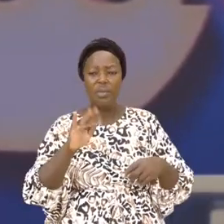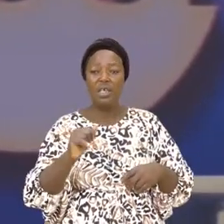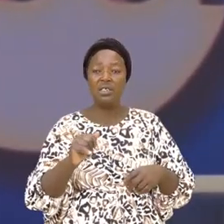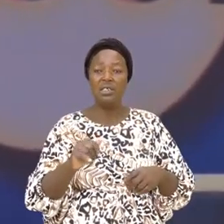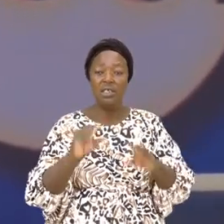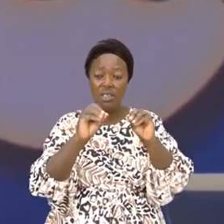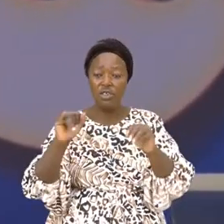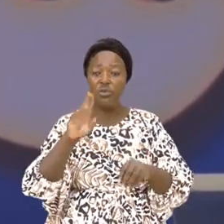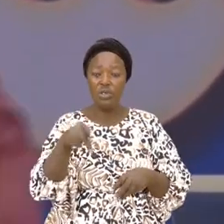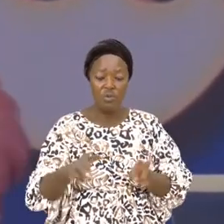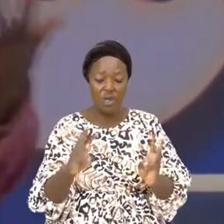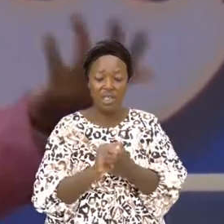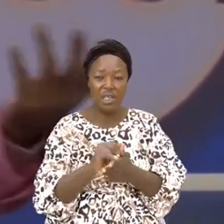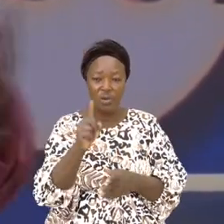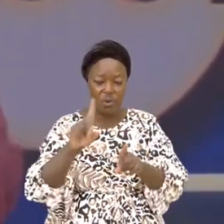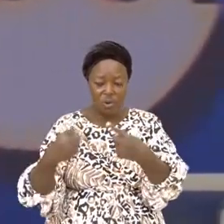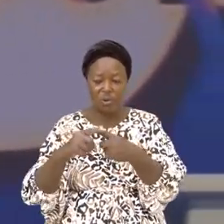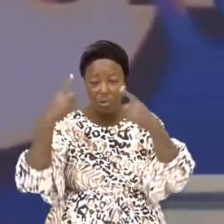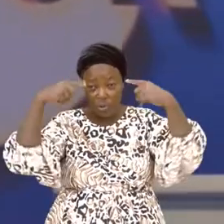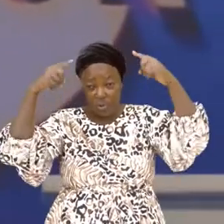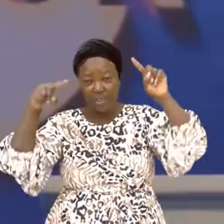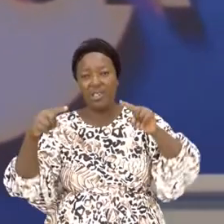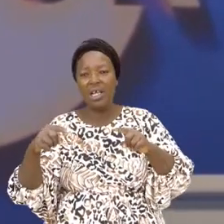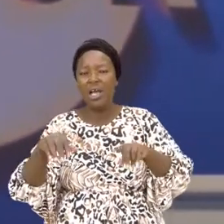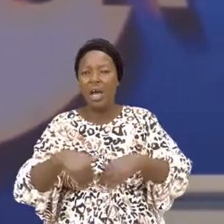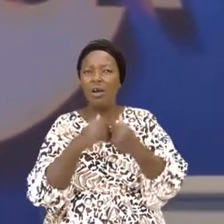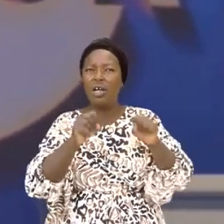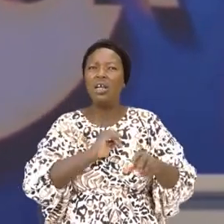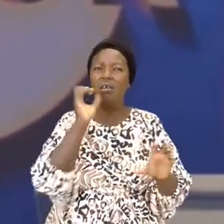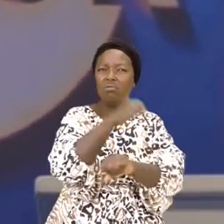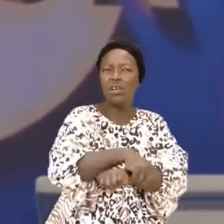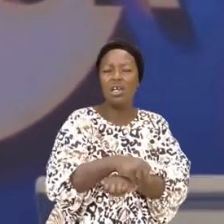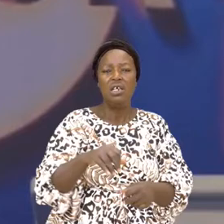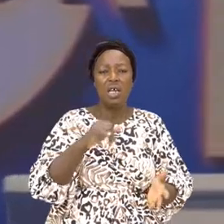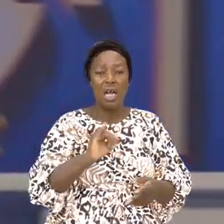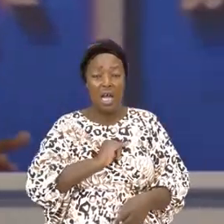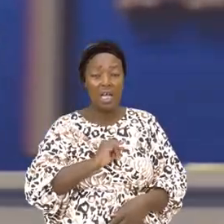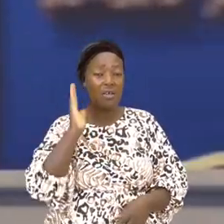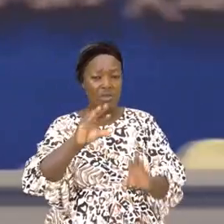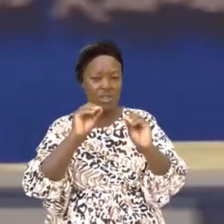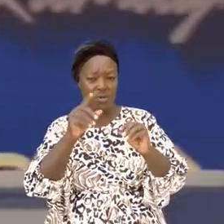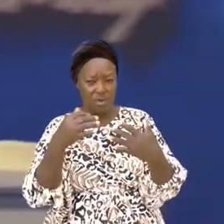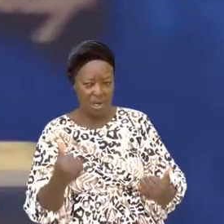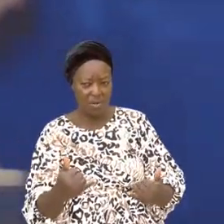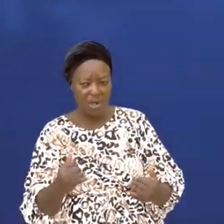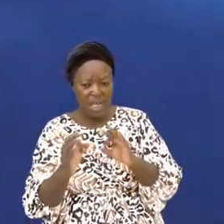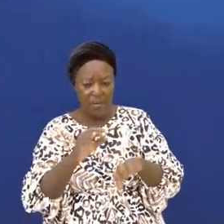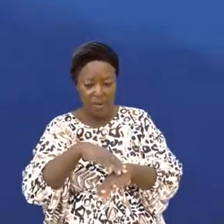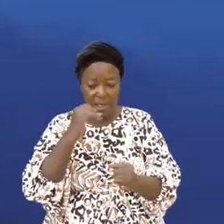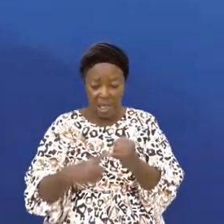to succeed. How do I overcome? I will teach you now. If at the end of the